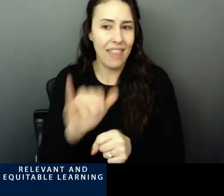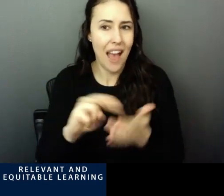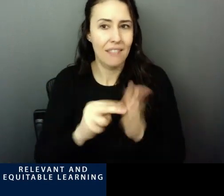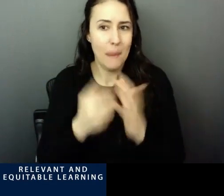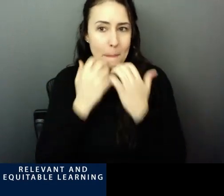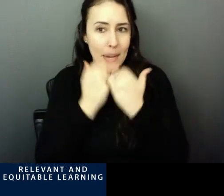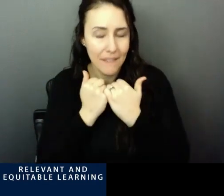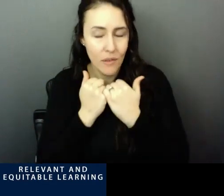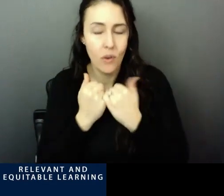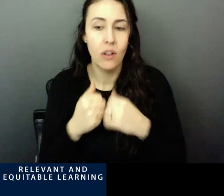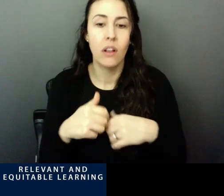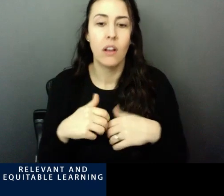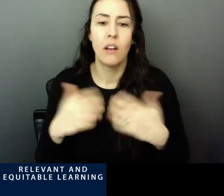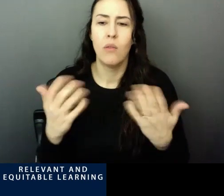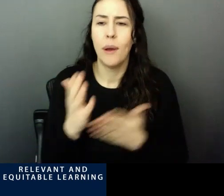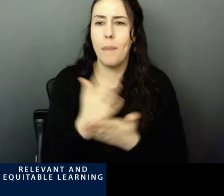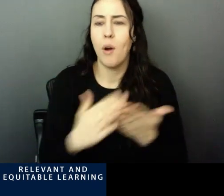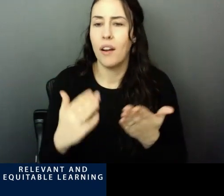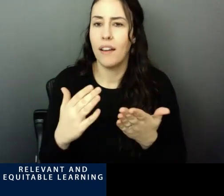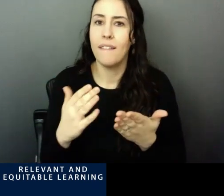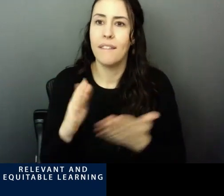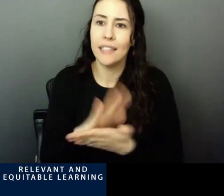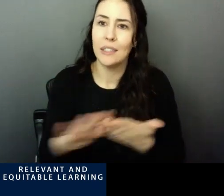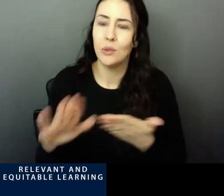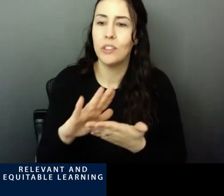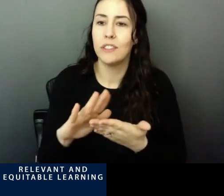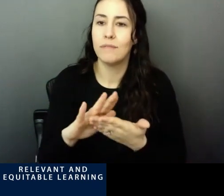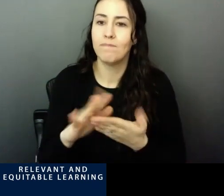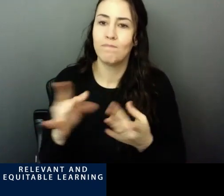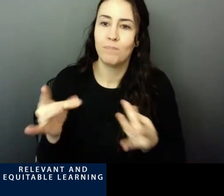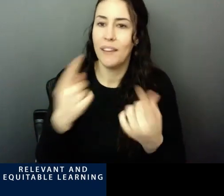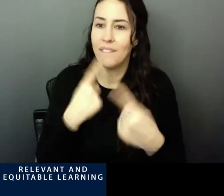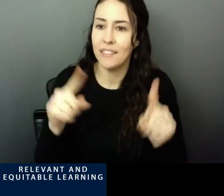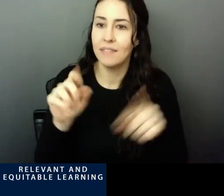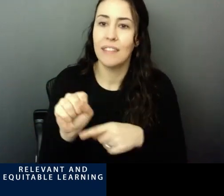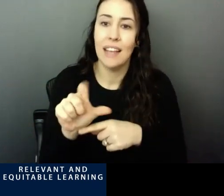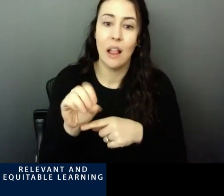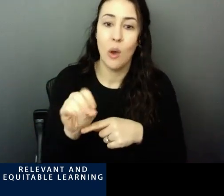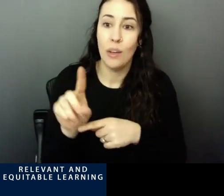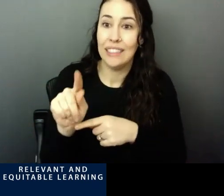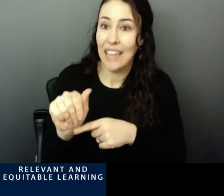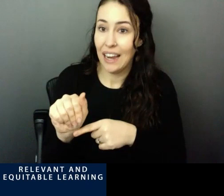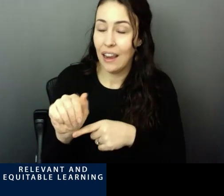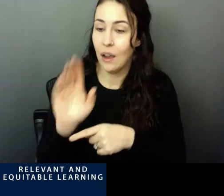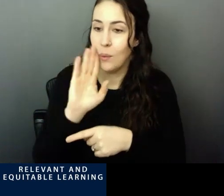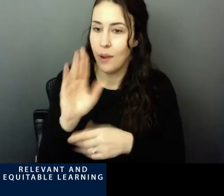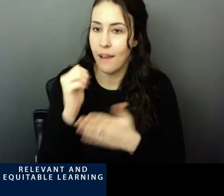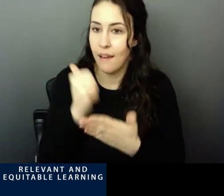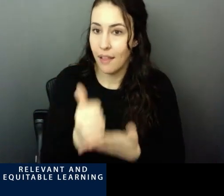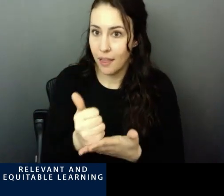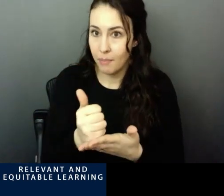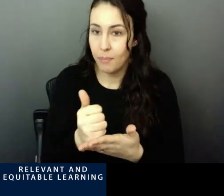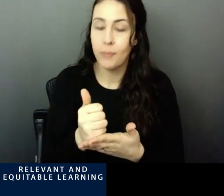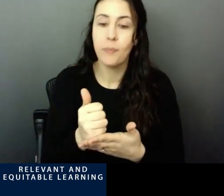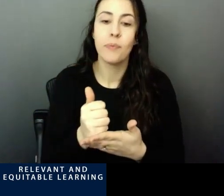what's the aspect of institutional effectiveness that SLO assessment data would actually help address